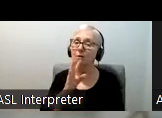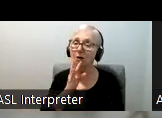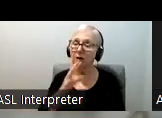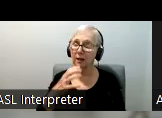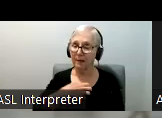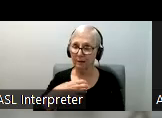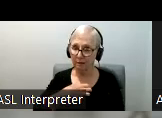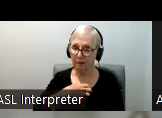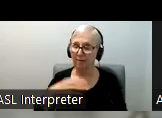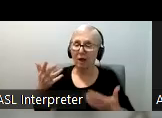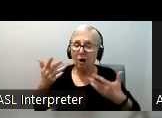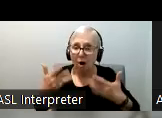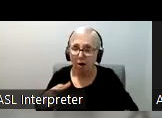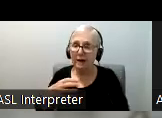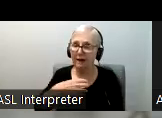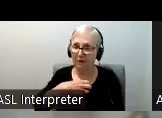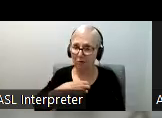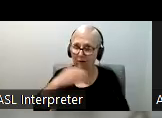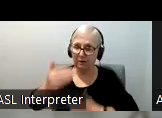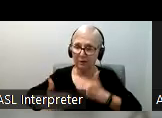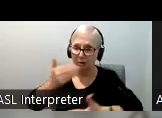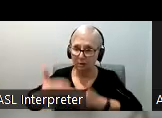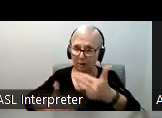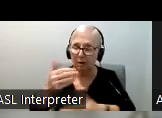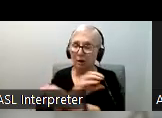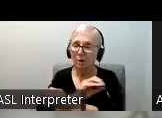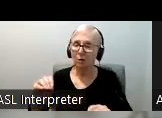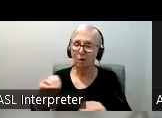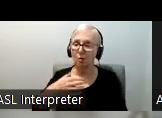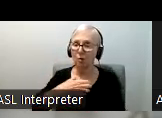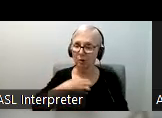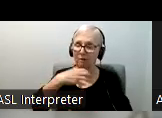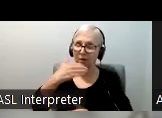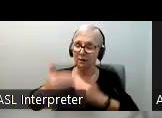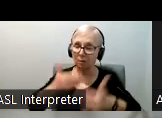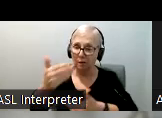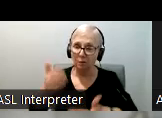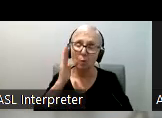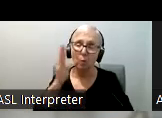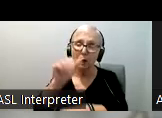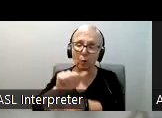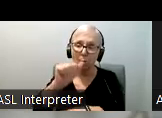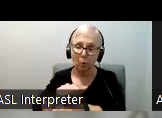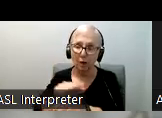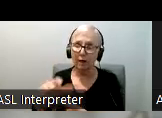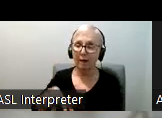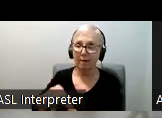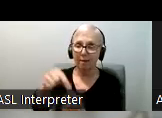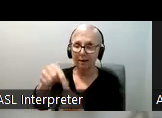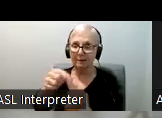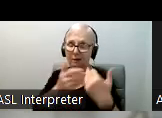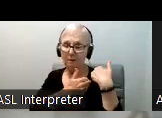BHA already has a grievance process. No grievance process will work unless there's accountability, top